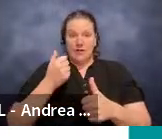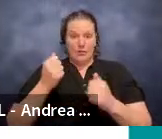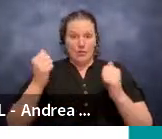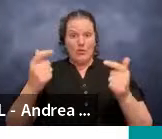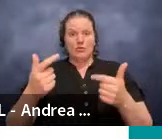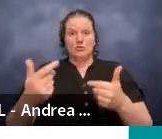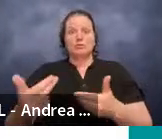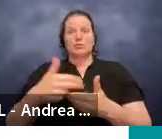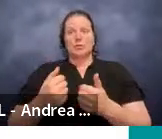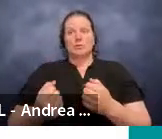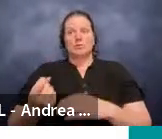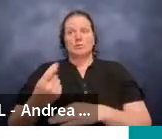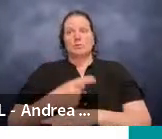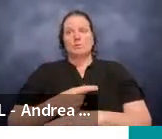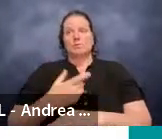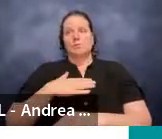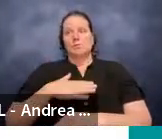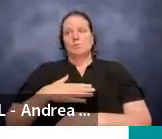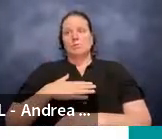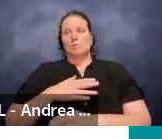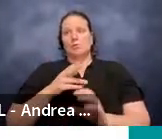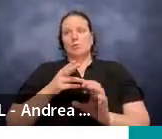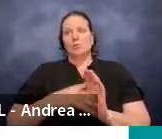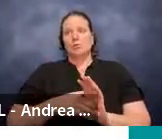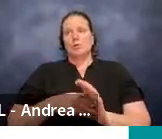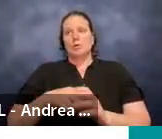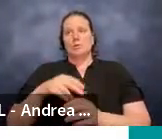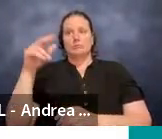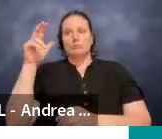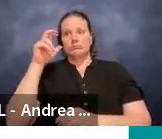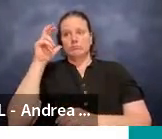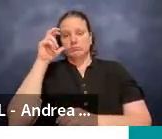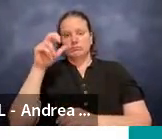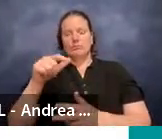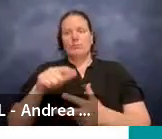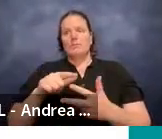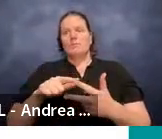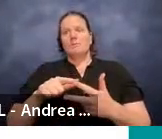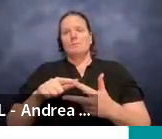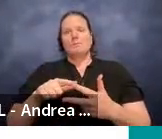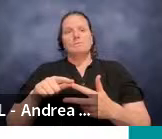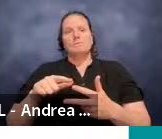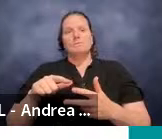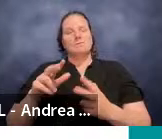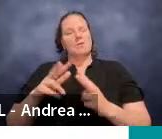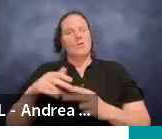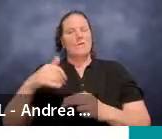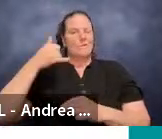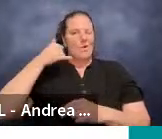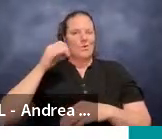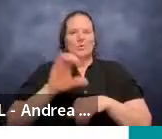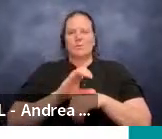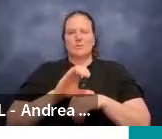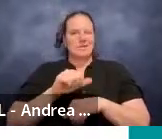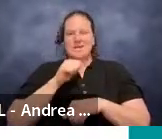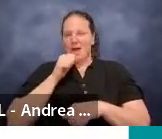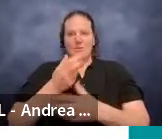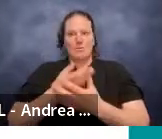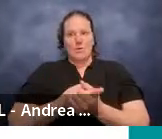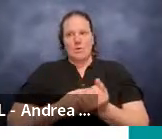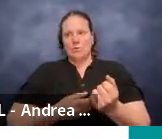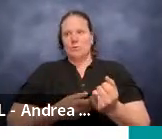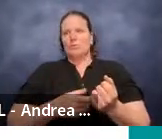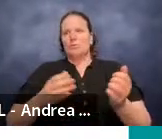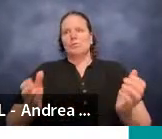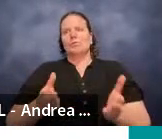us today. Please join audio by either phone or computer, but not both. We encourage